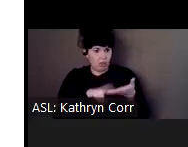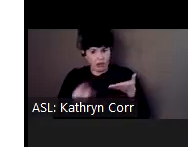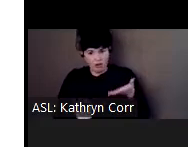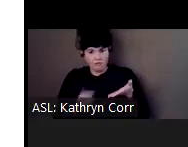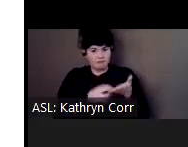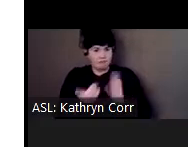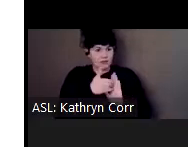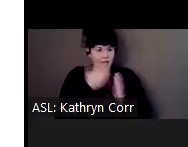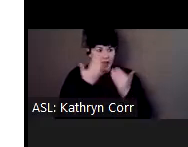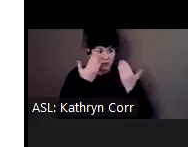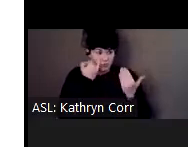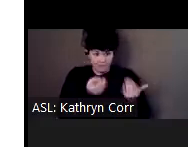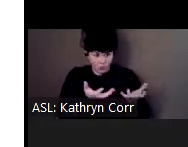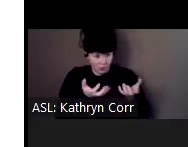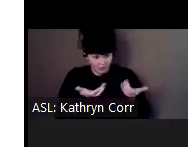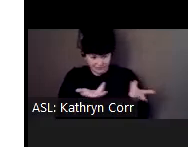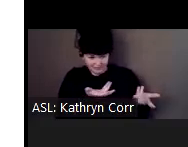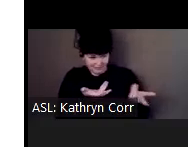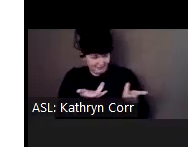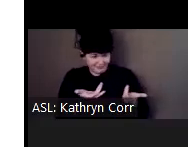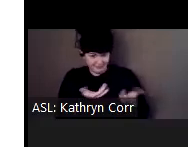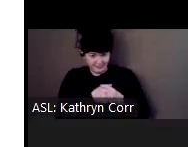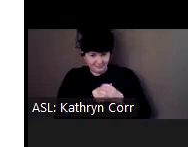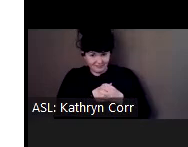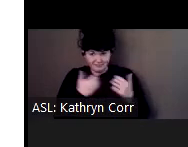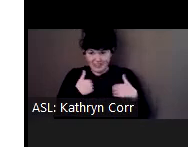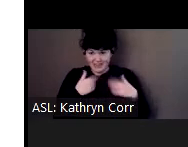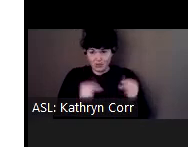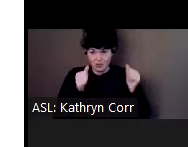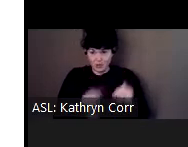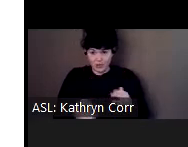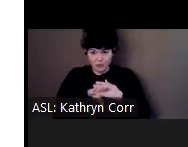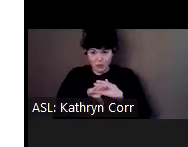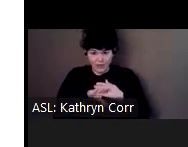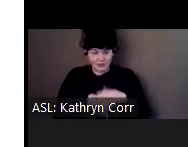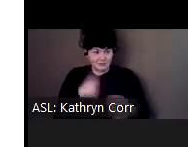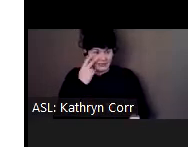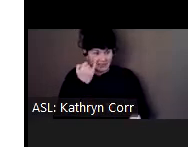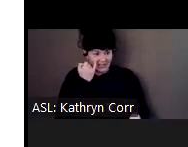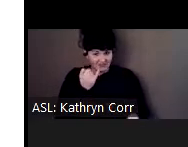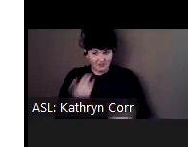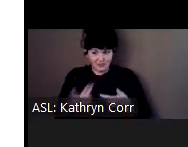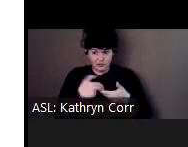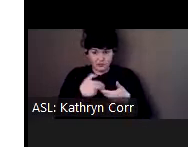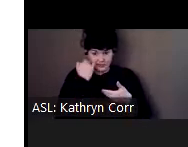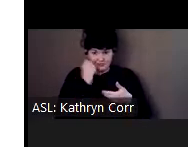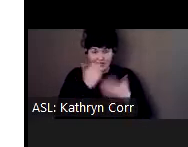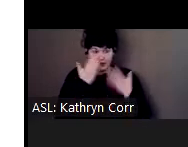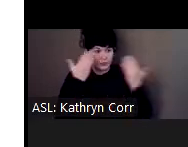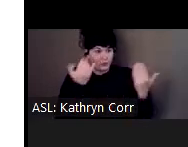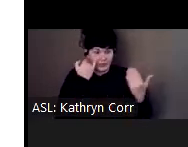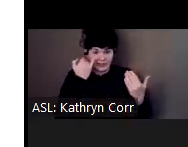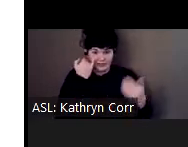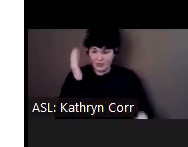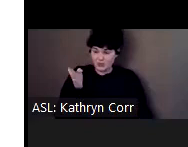to maybe take a quick break and see if she joins in. Otherwise, I don't know if you need to end the